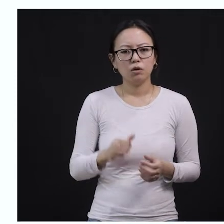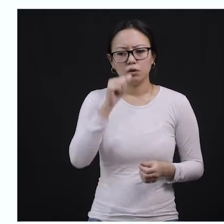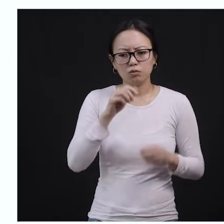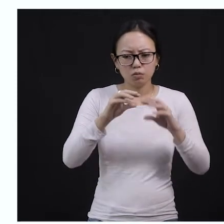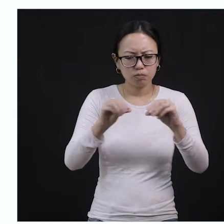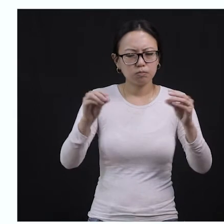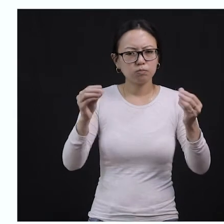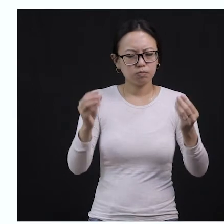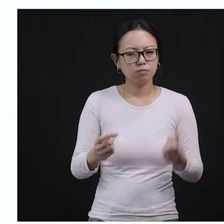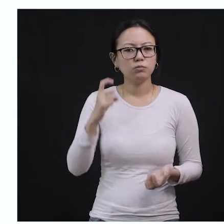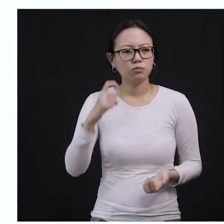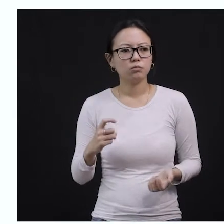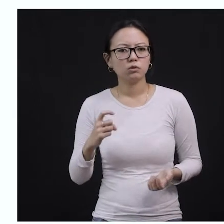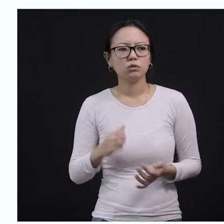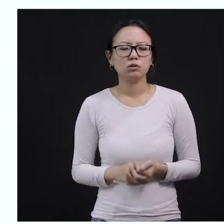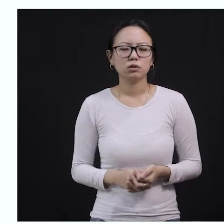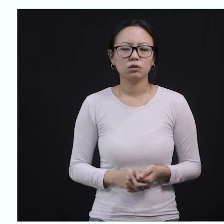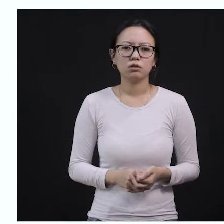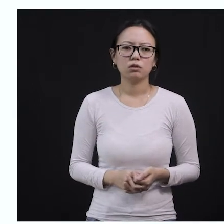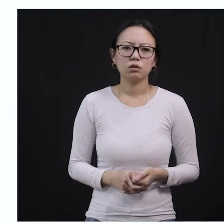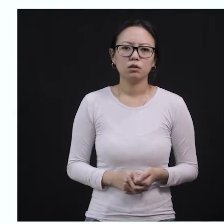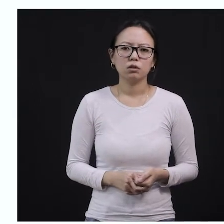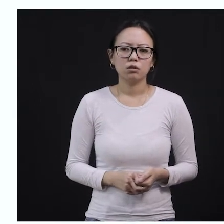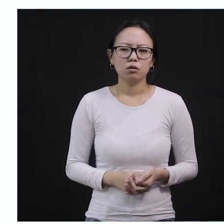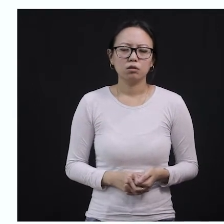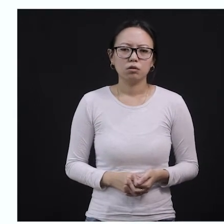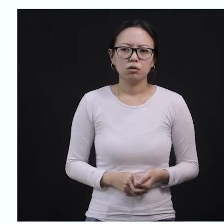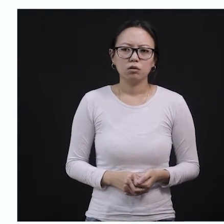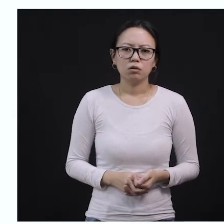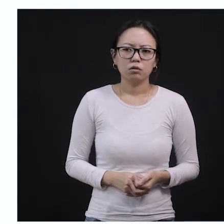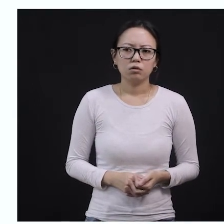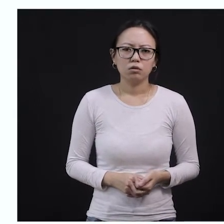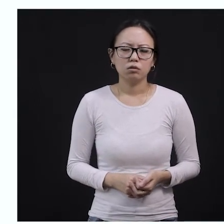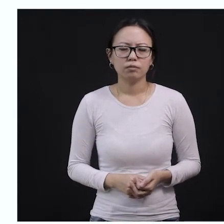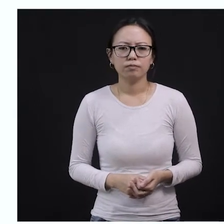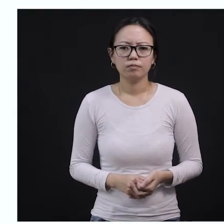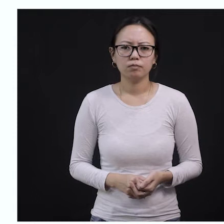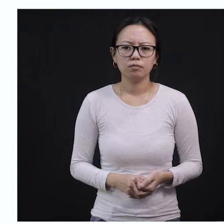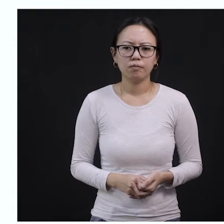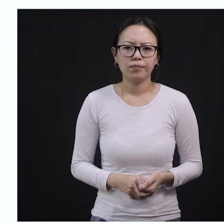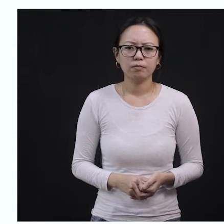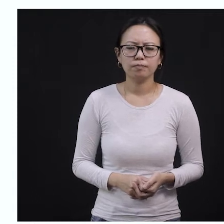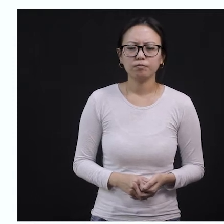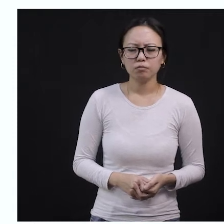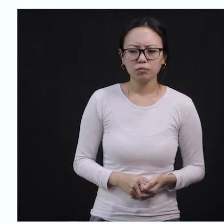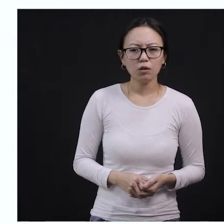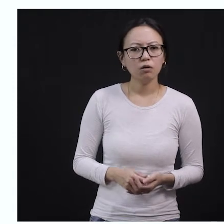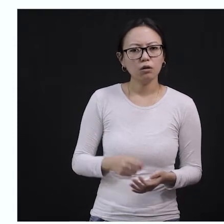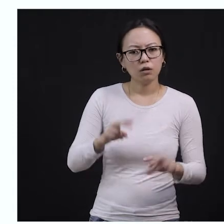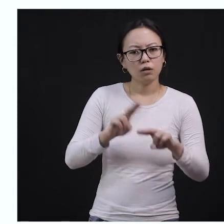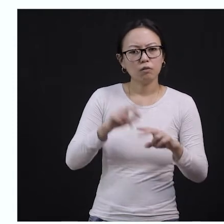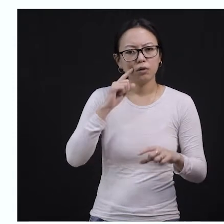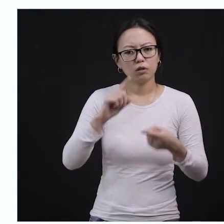with water, all right? So humans, for us, it's not easy to go around the entire field and water them, right? So